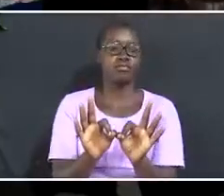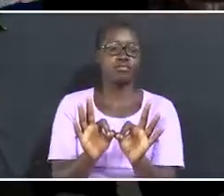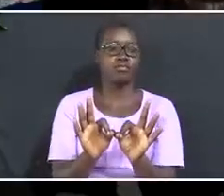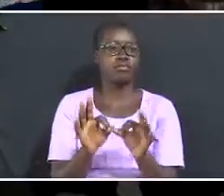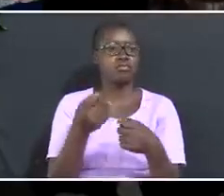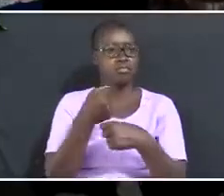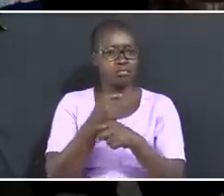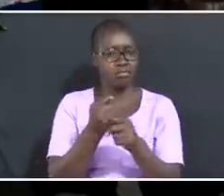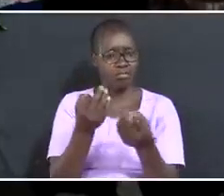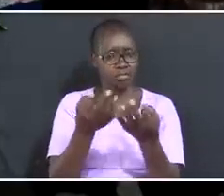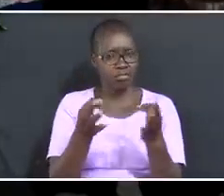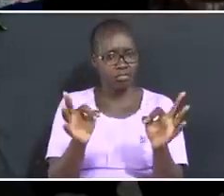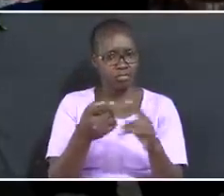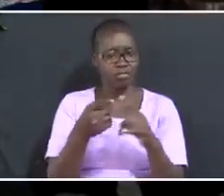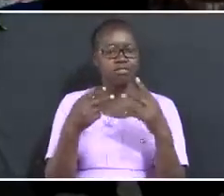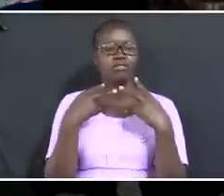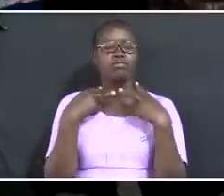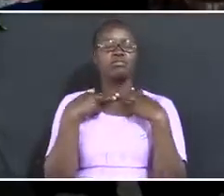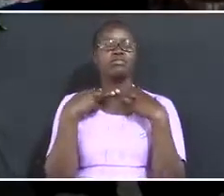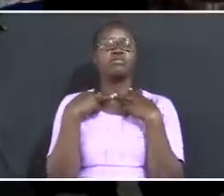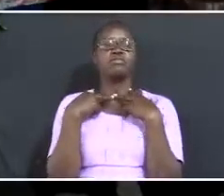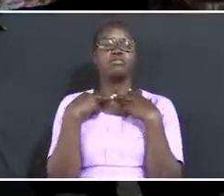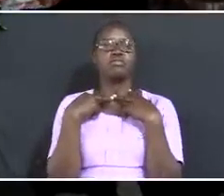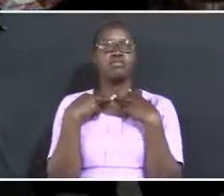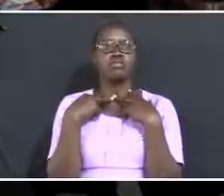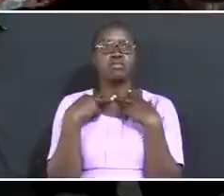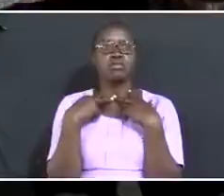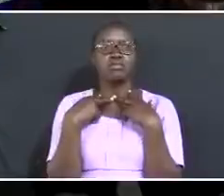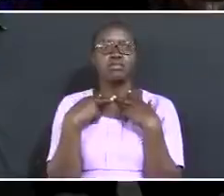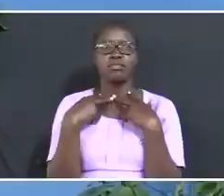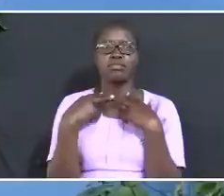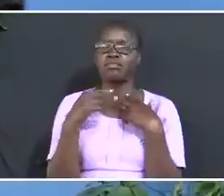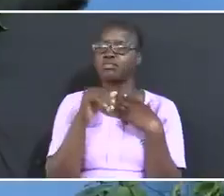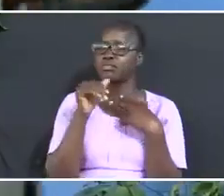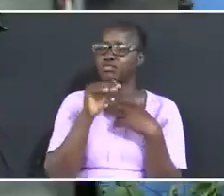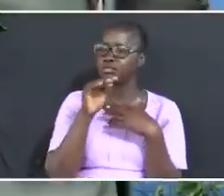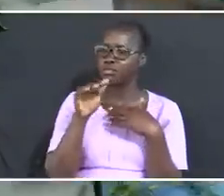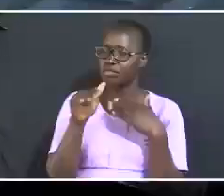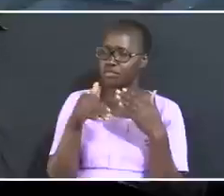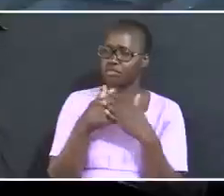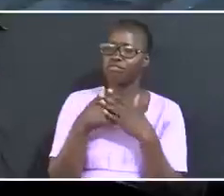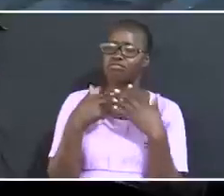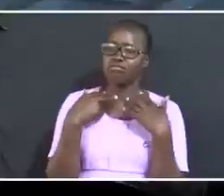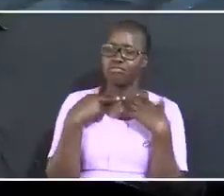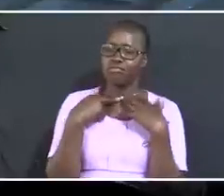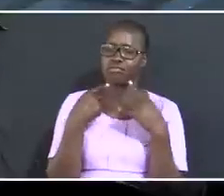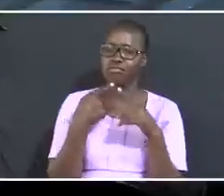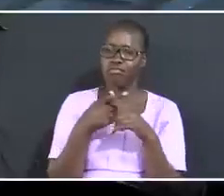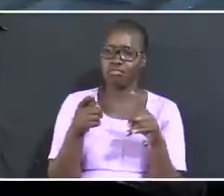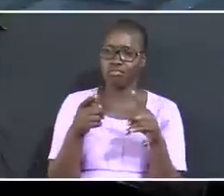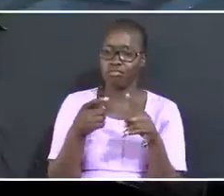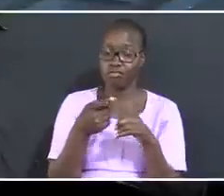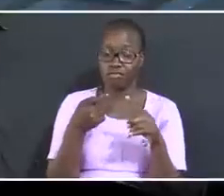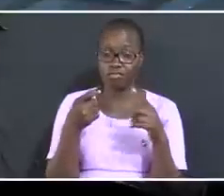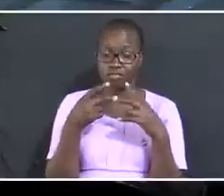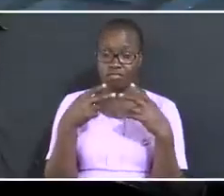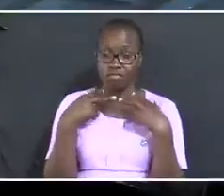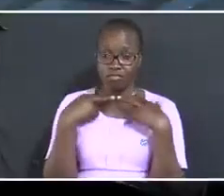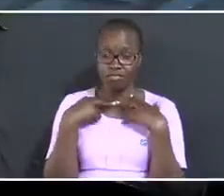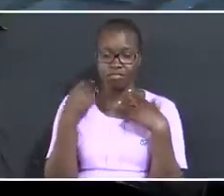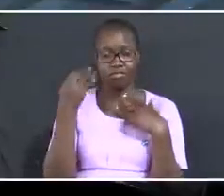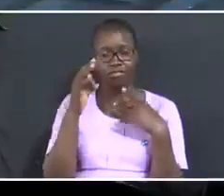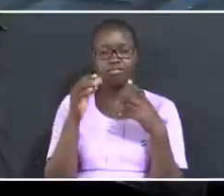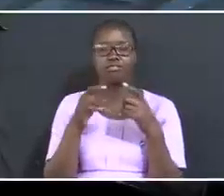Set free from slavery. Not all kinds of slavery, but from the slavery of